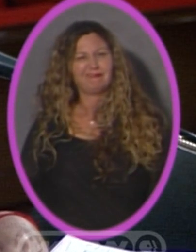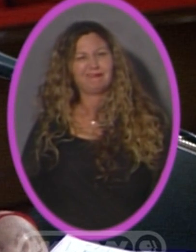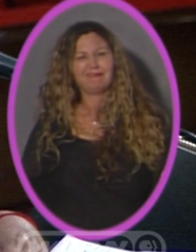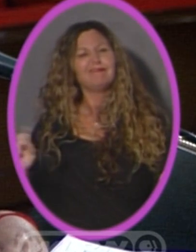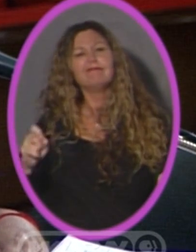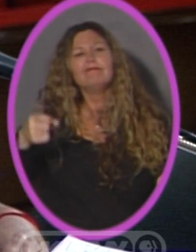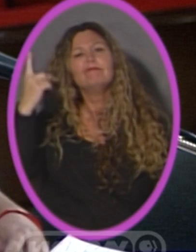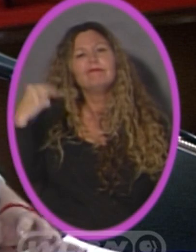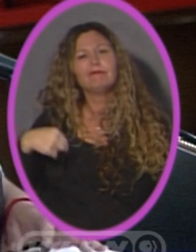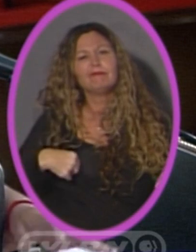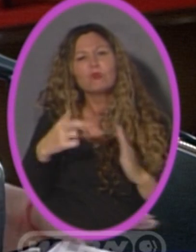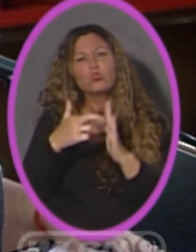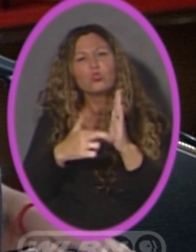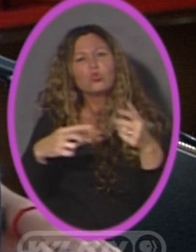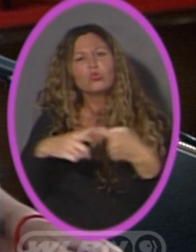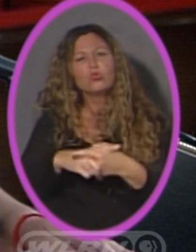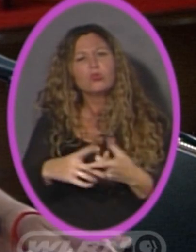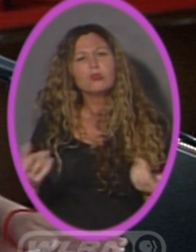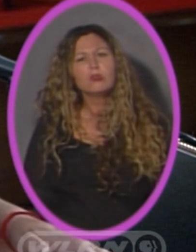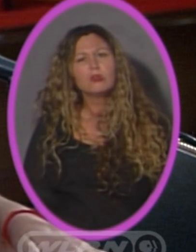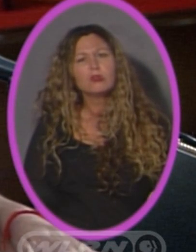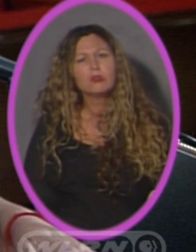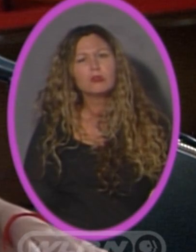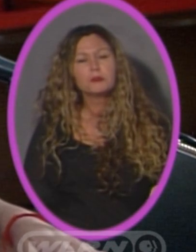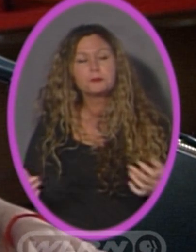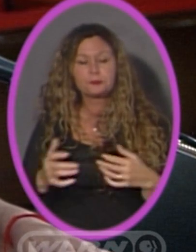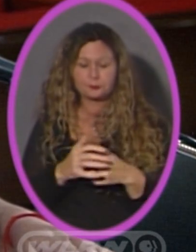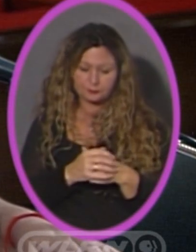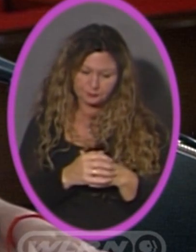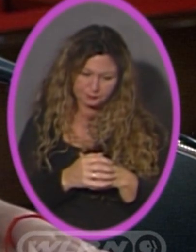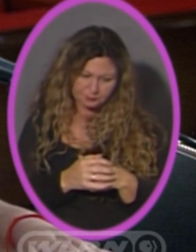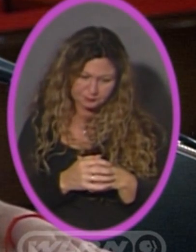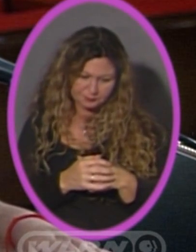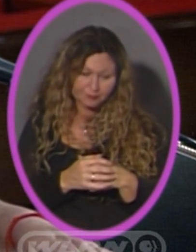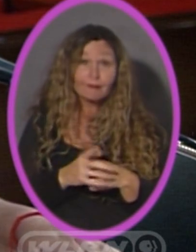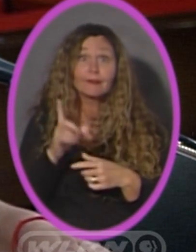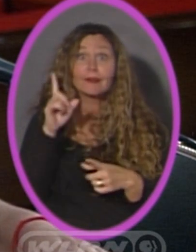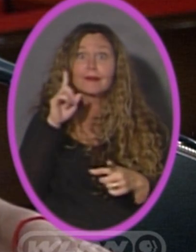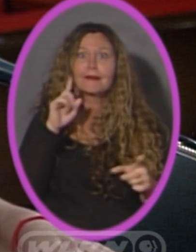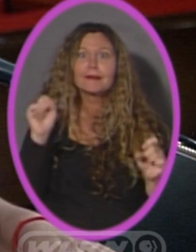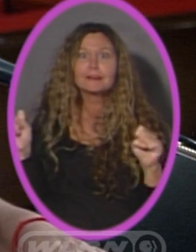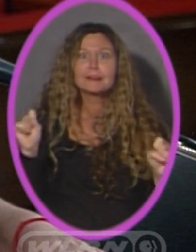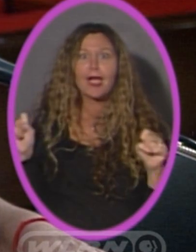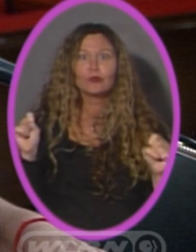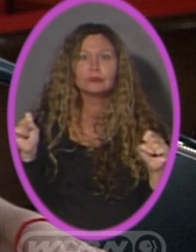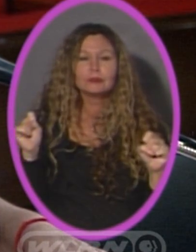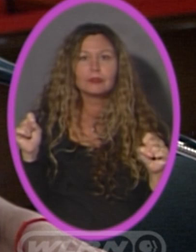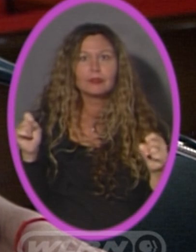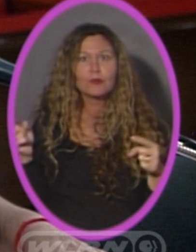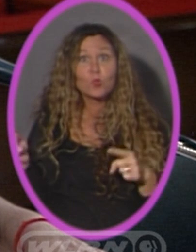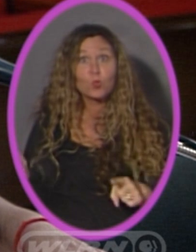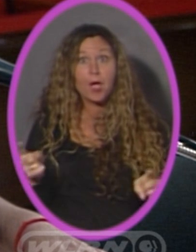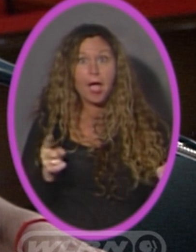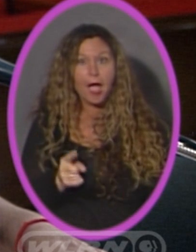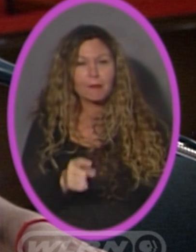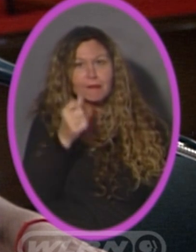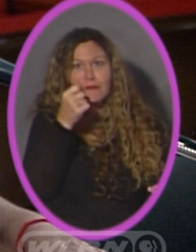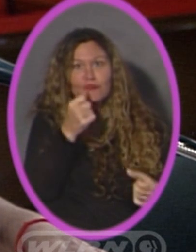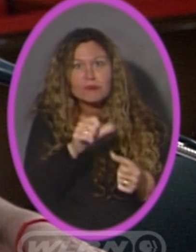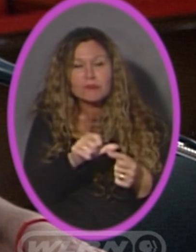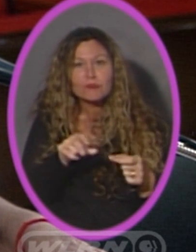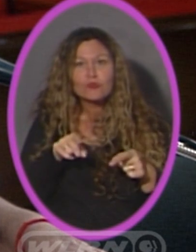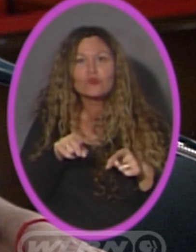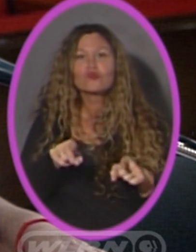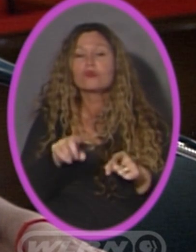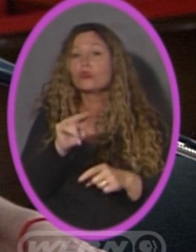but teachers cannot? Lowering the volume. I thought it was a figment of my imagination, but in fact it would turn out that it was not. I recall during the November